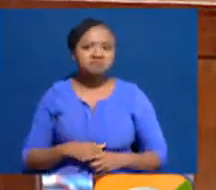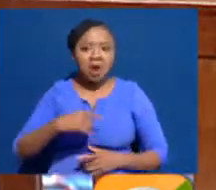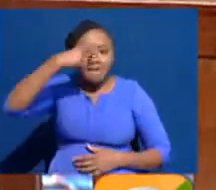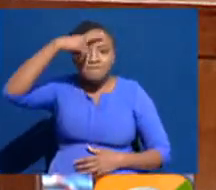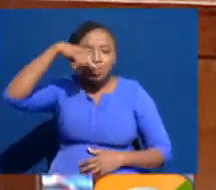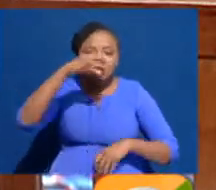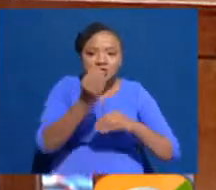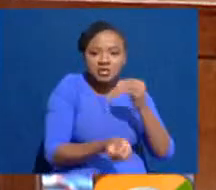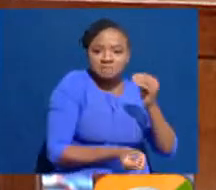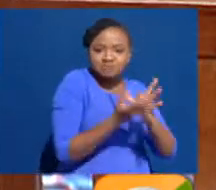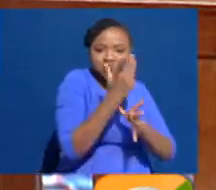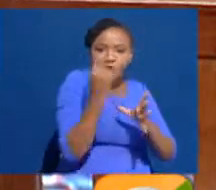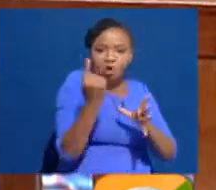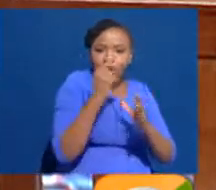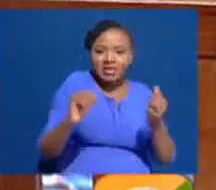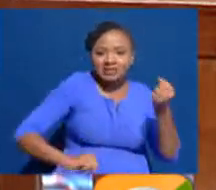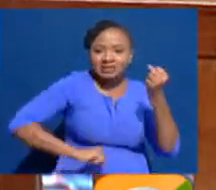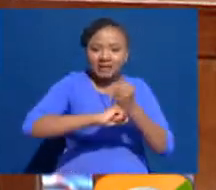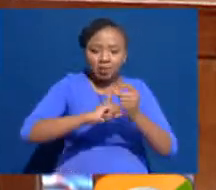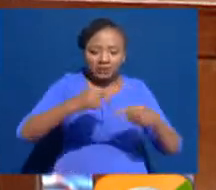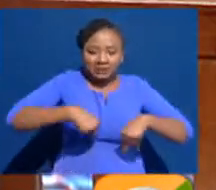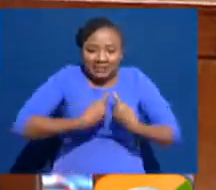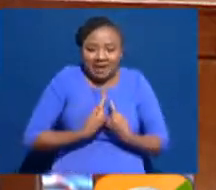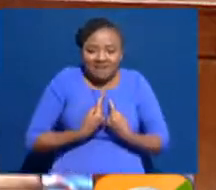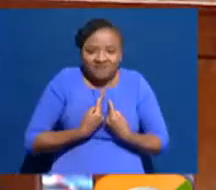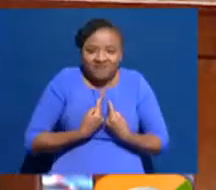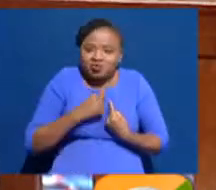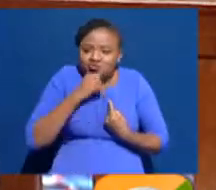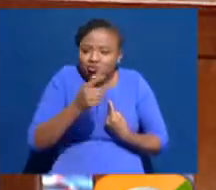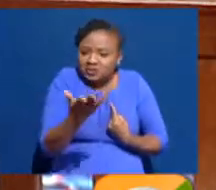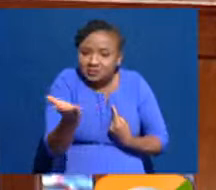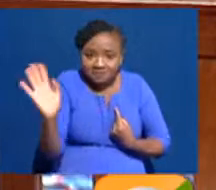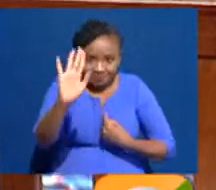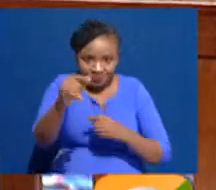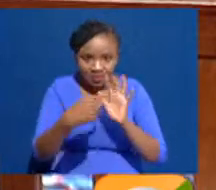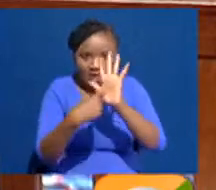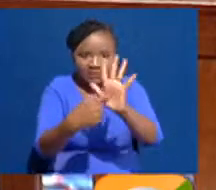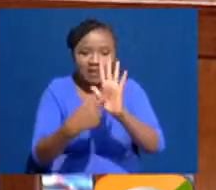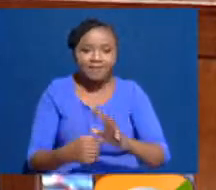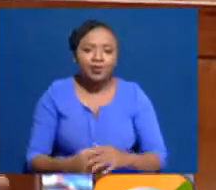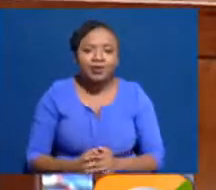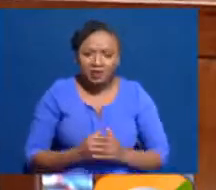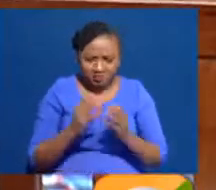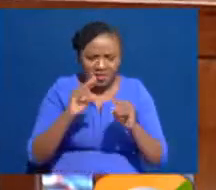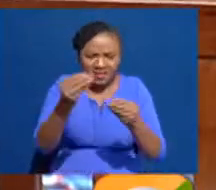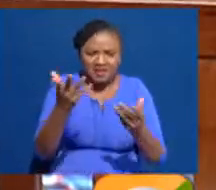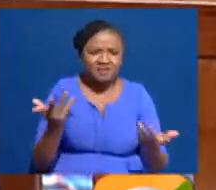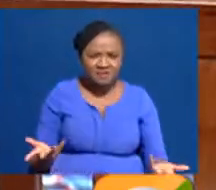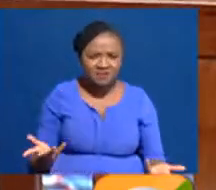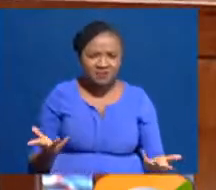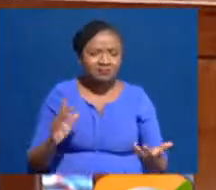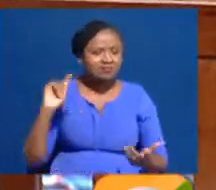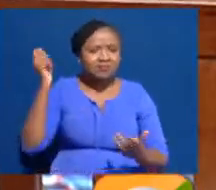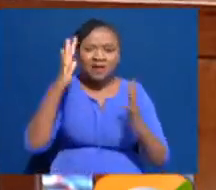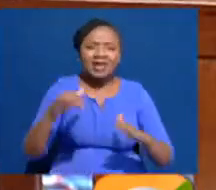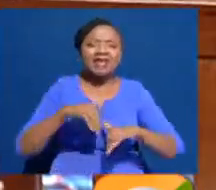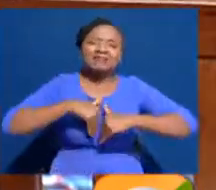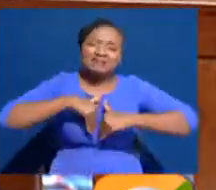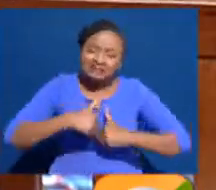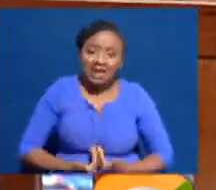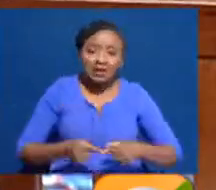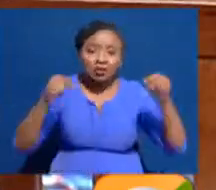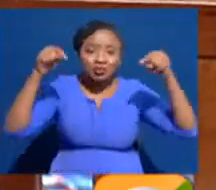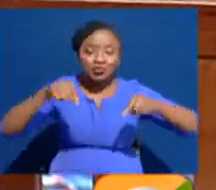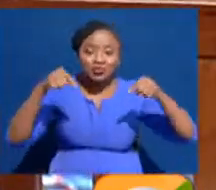up with only cares about themselves. And I'll demonstrate. So Kenyans are tired. Whatever happened today